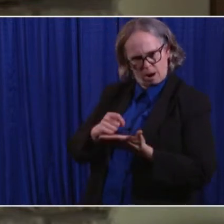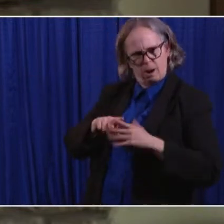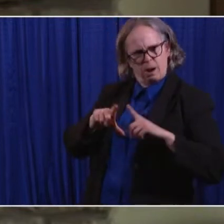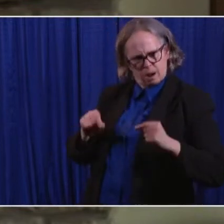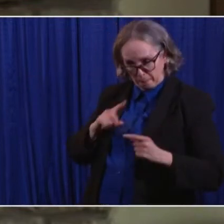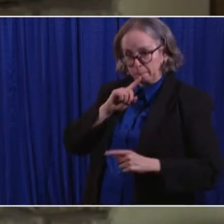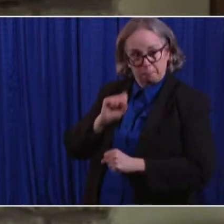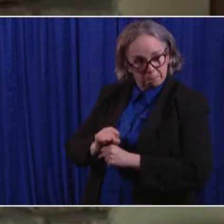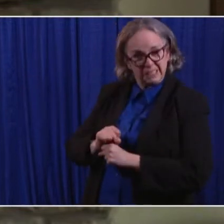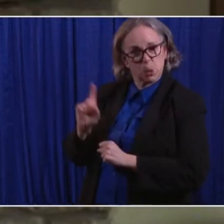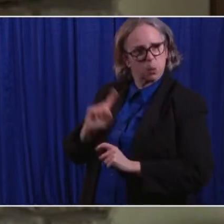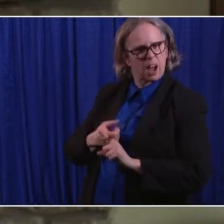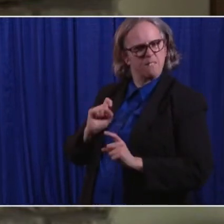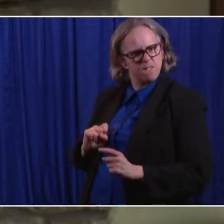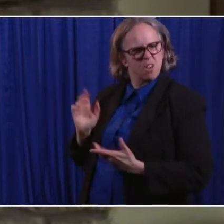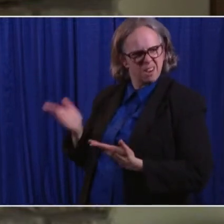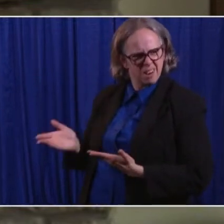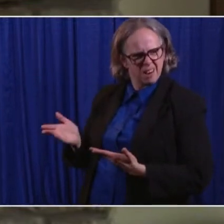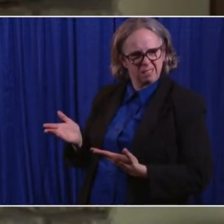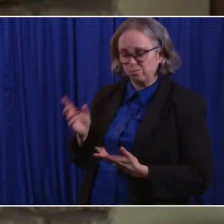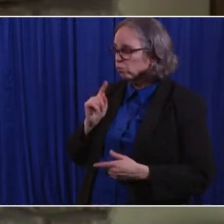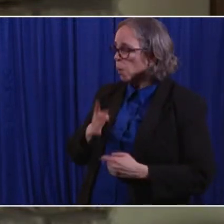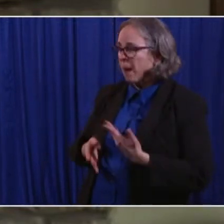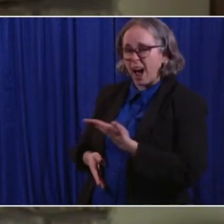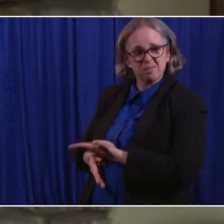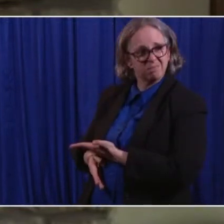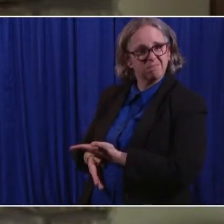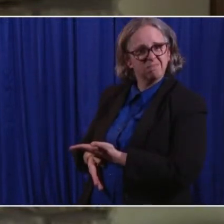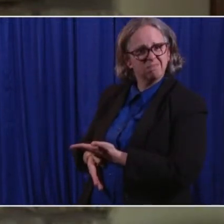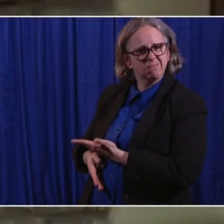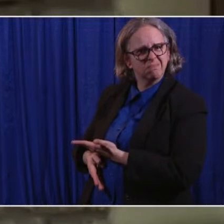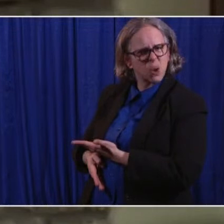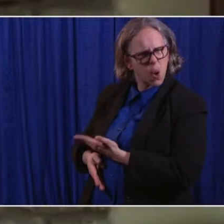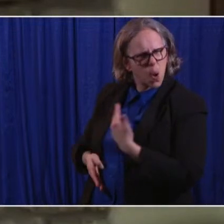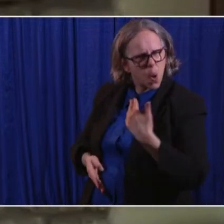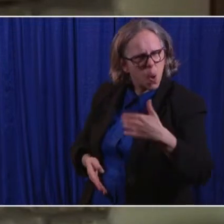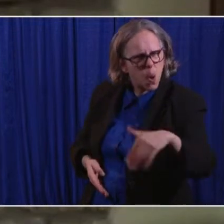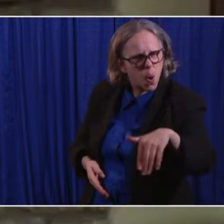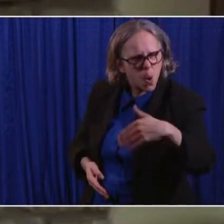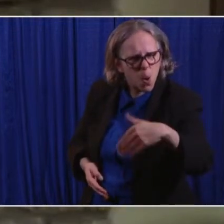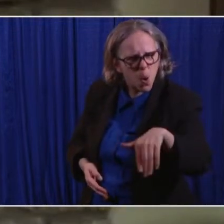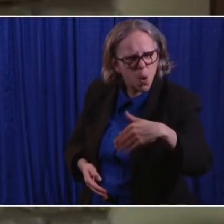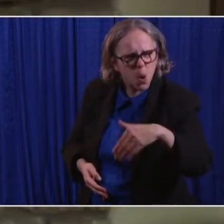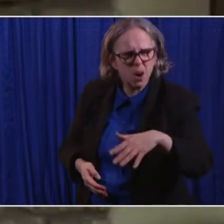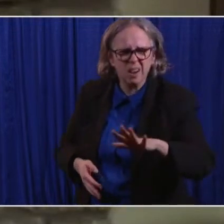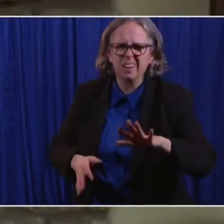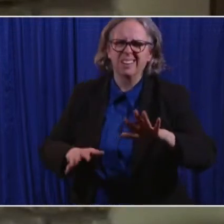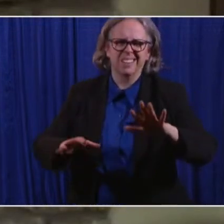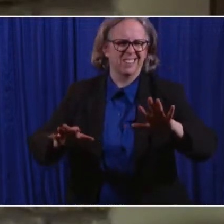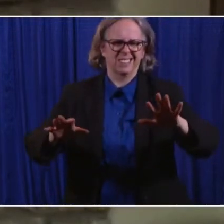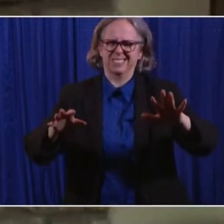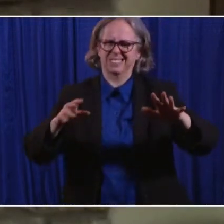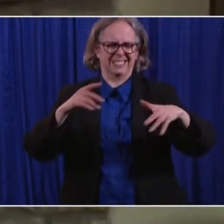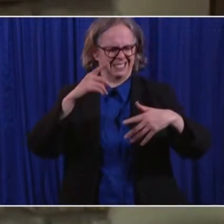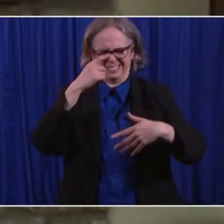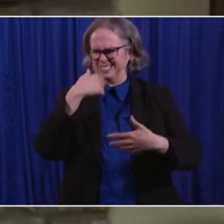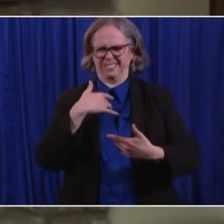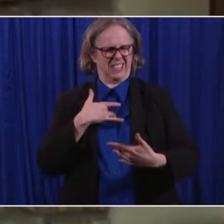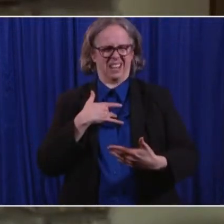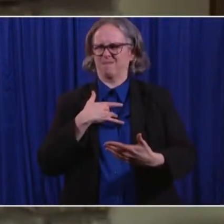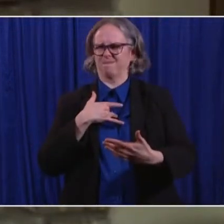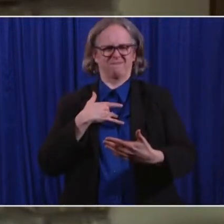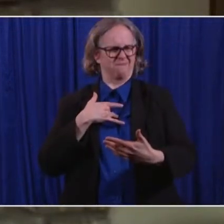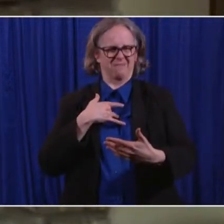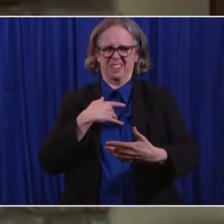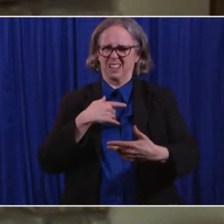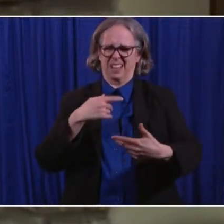Look, it makes no sense. I could go on, and we will have further examples. But the only thing I can think is that members of the General